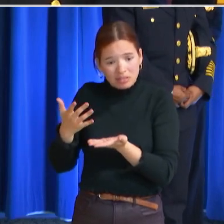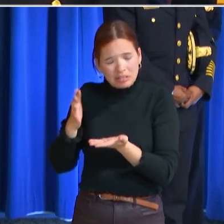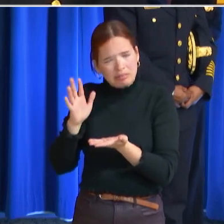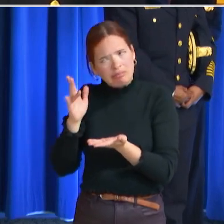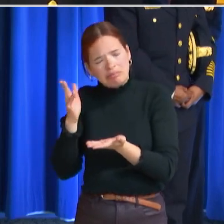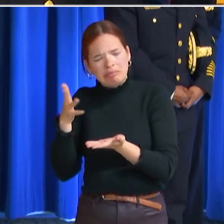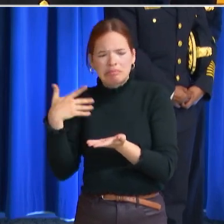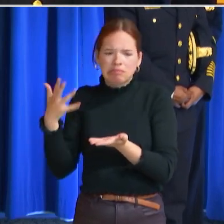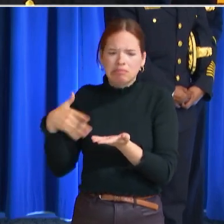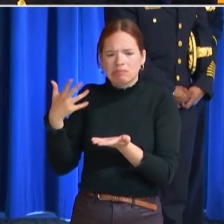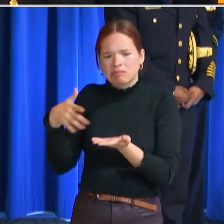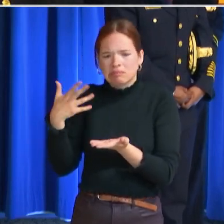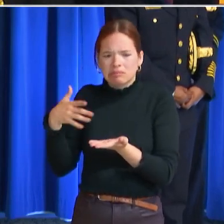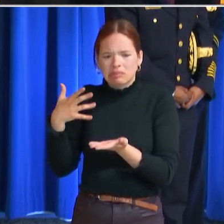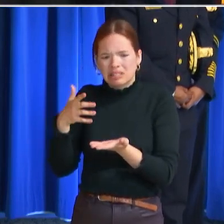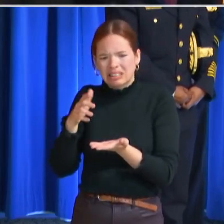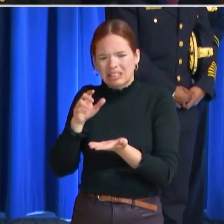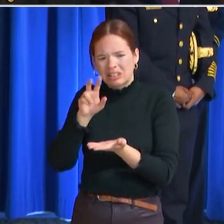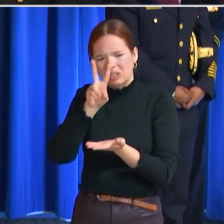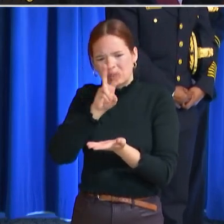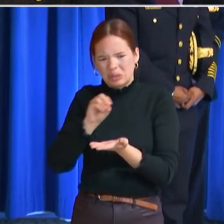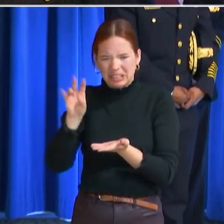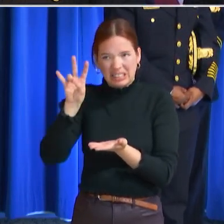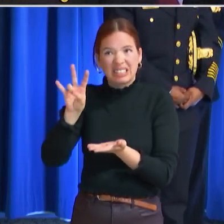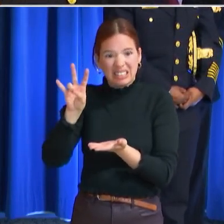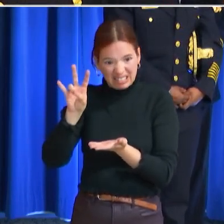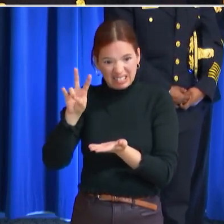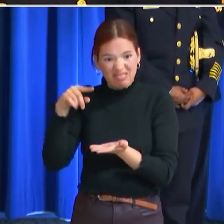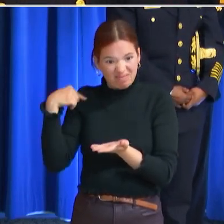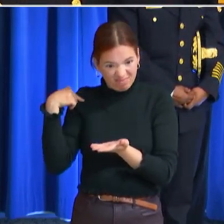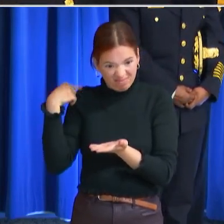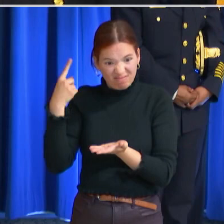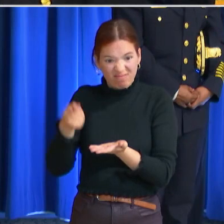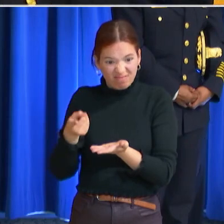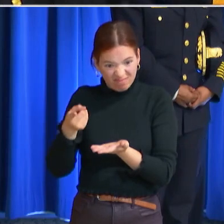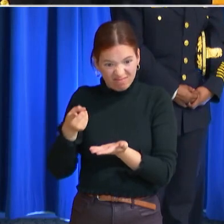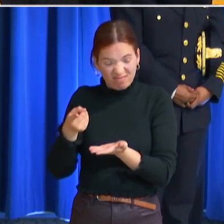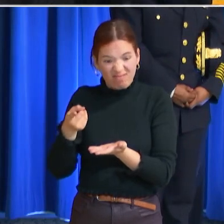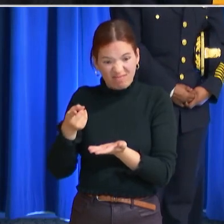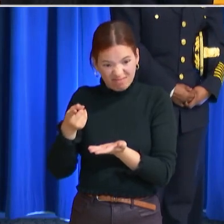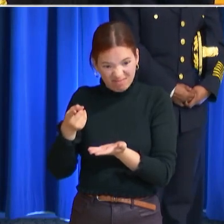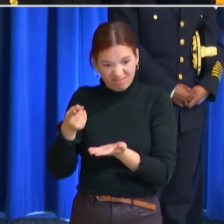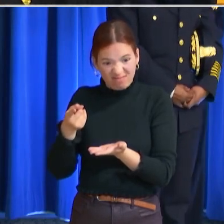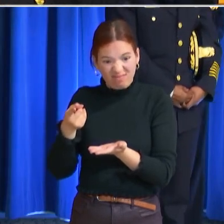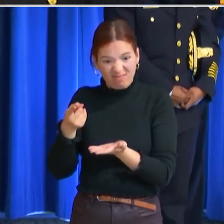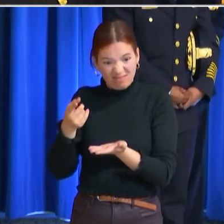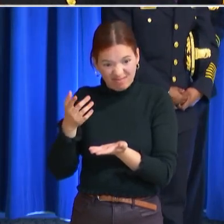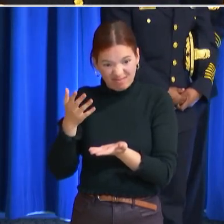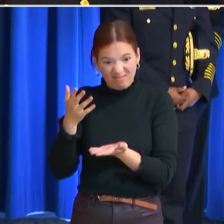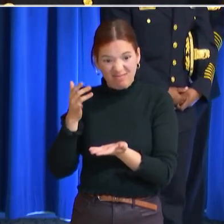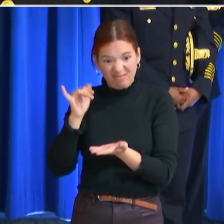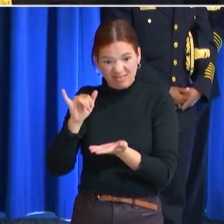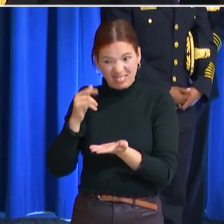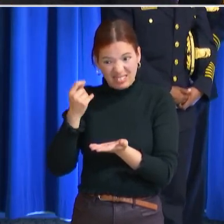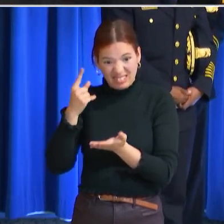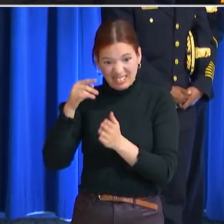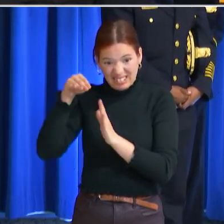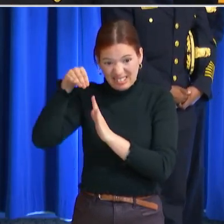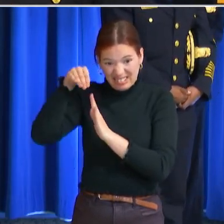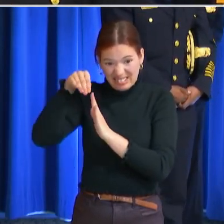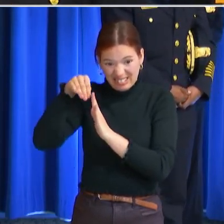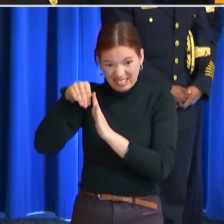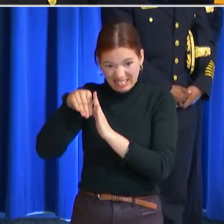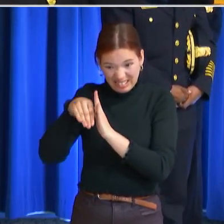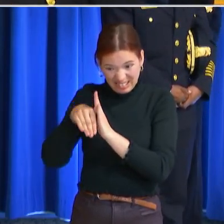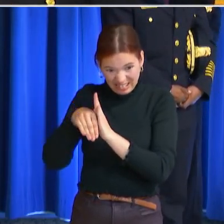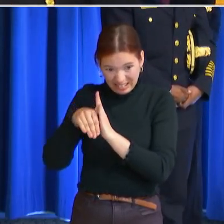since 2007. We haven't had since the last recession, the 2009-2010